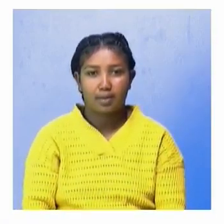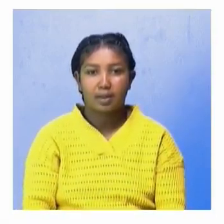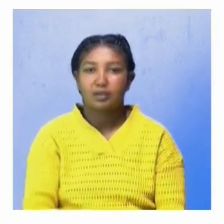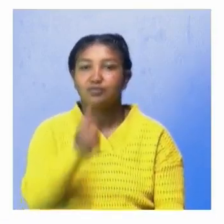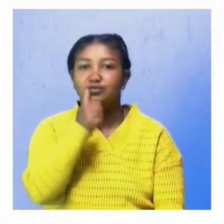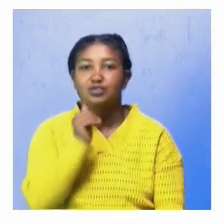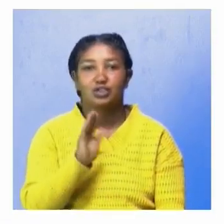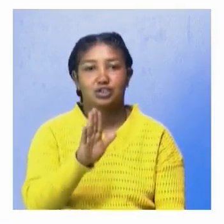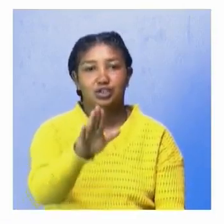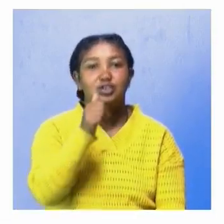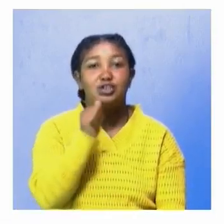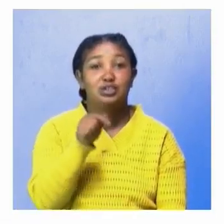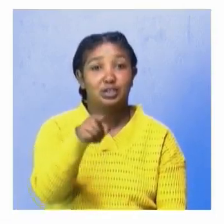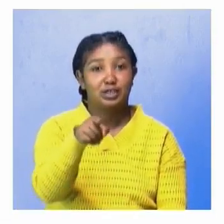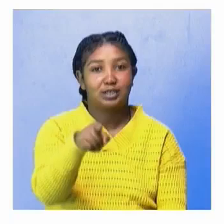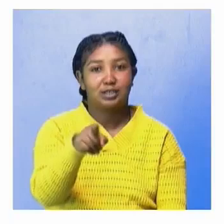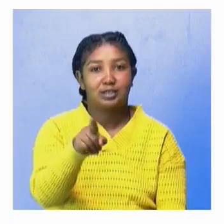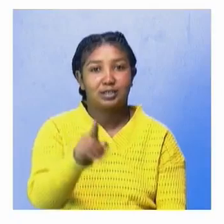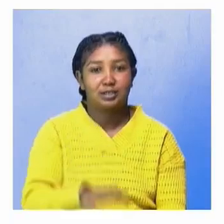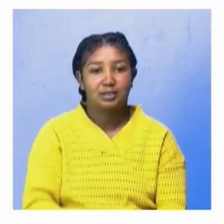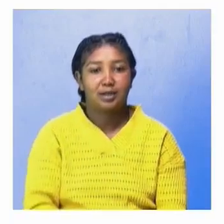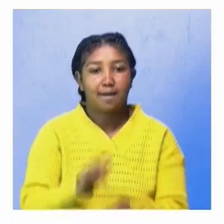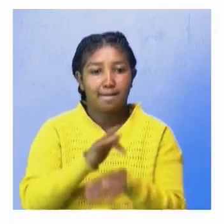She blank